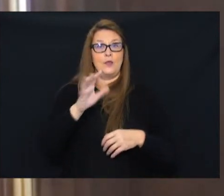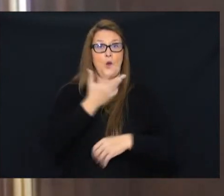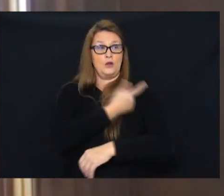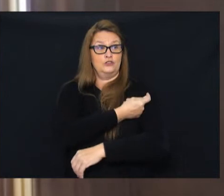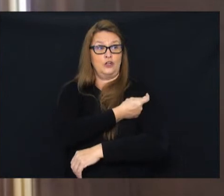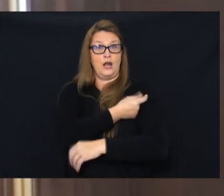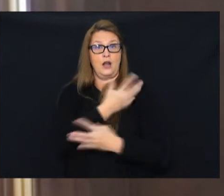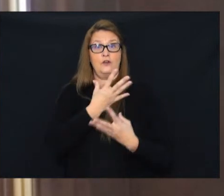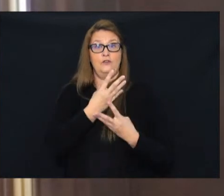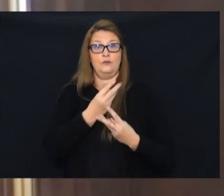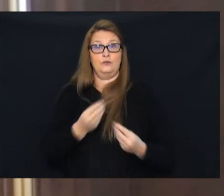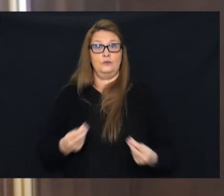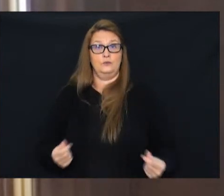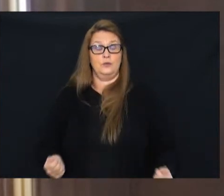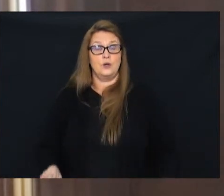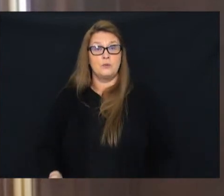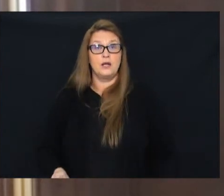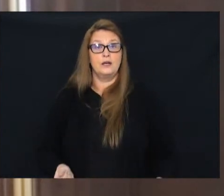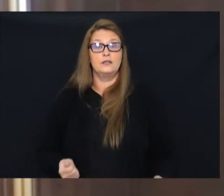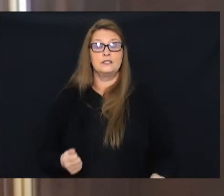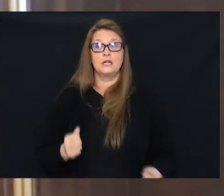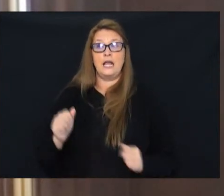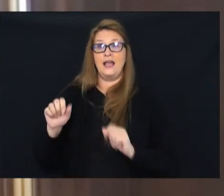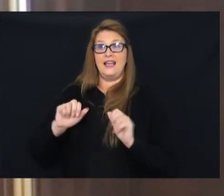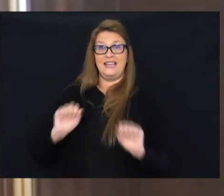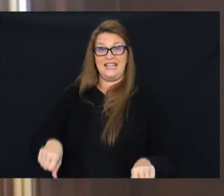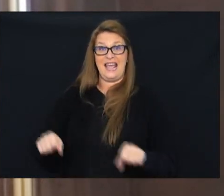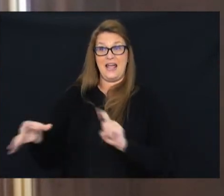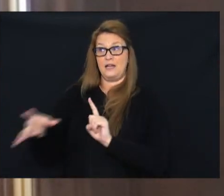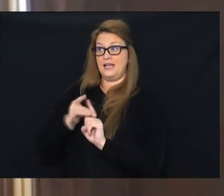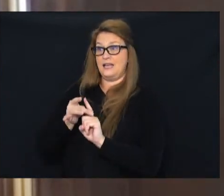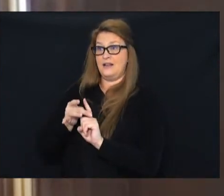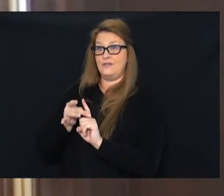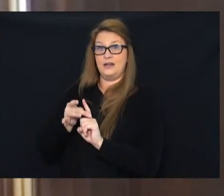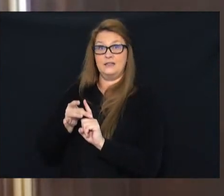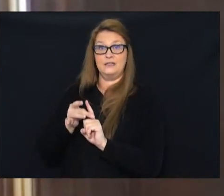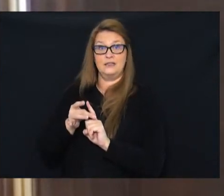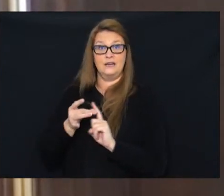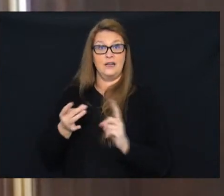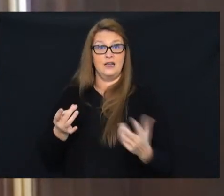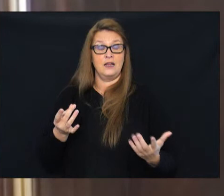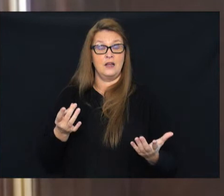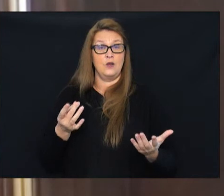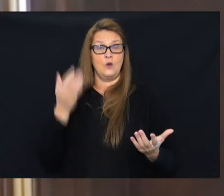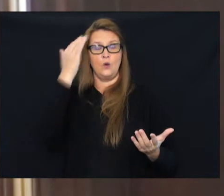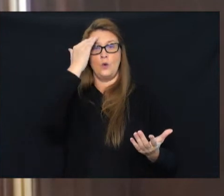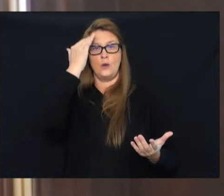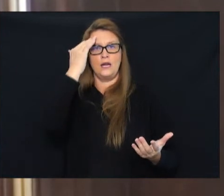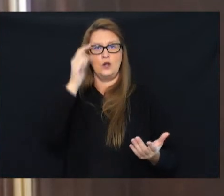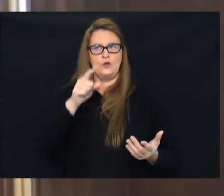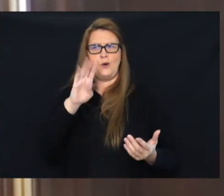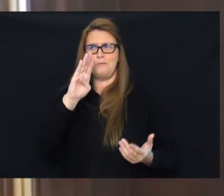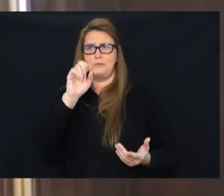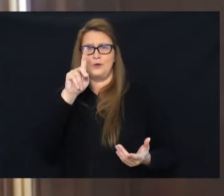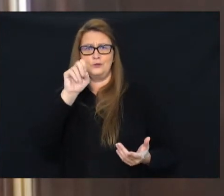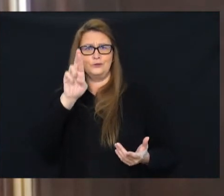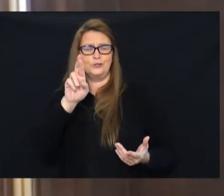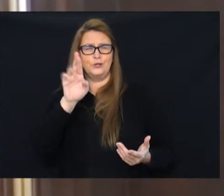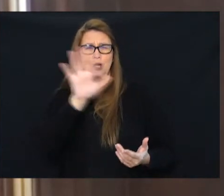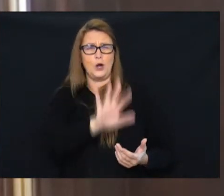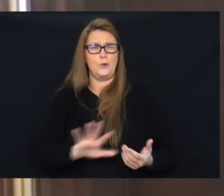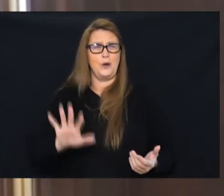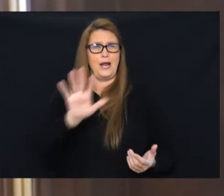potential for reinfection after your COVID vaccines and even after your boost, we know that